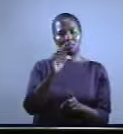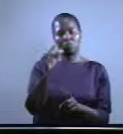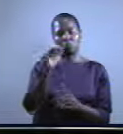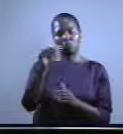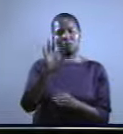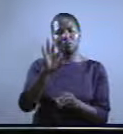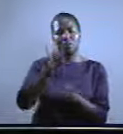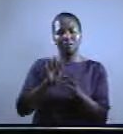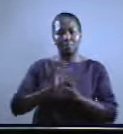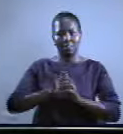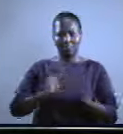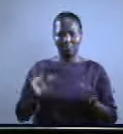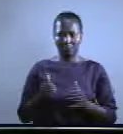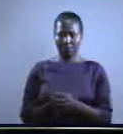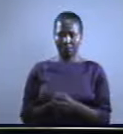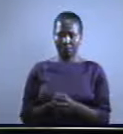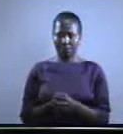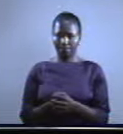Thank you, Honorable Member.